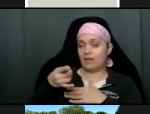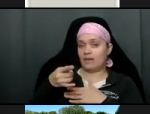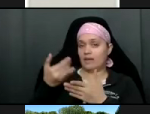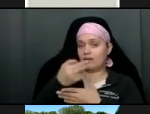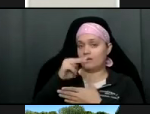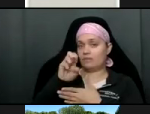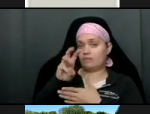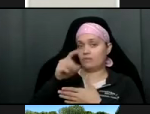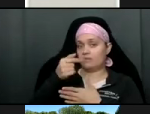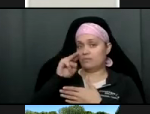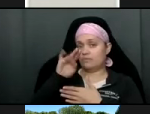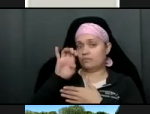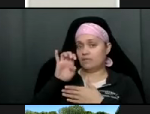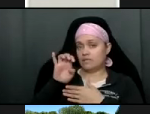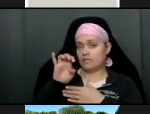Guinea,